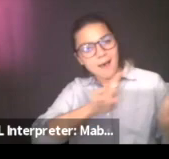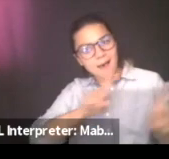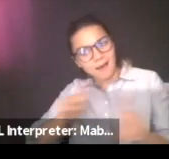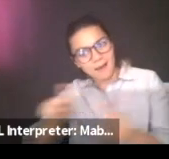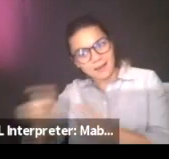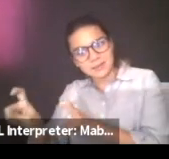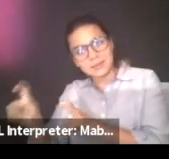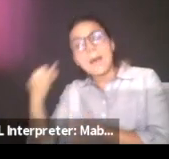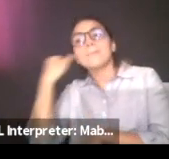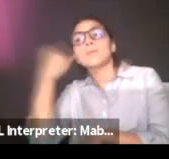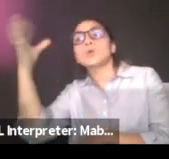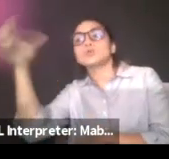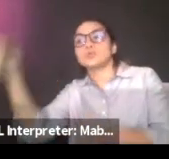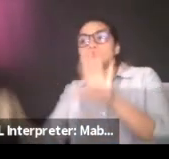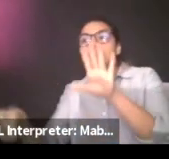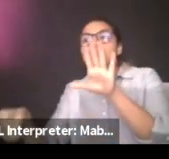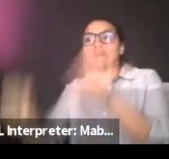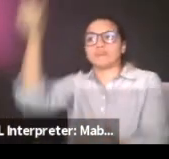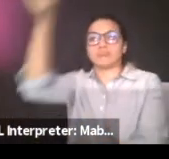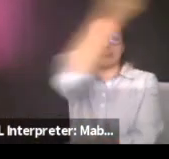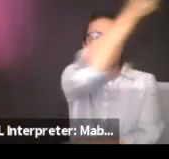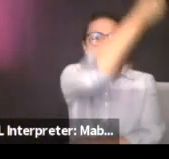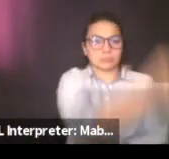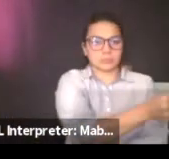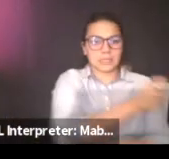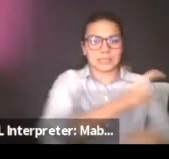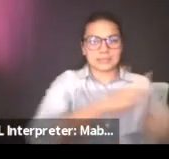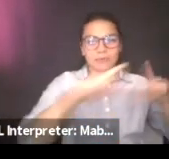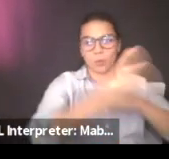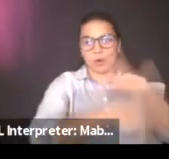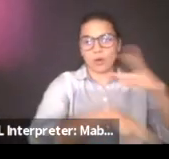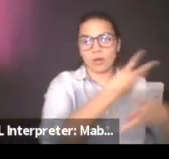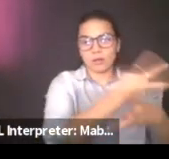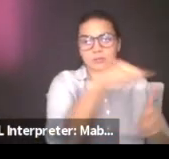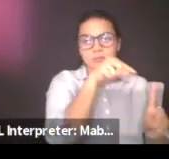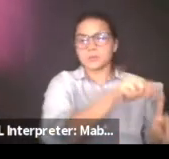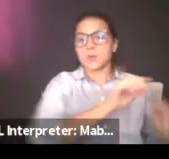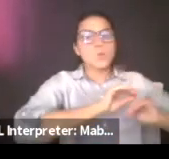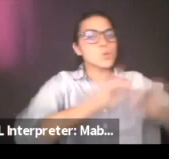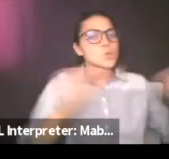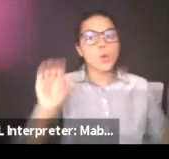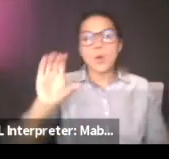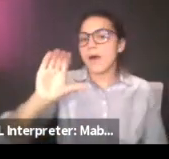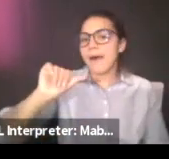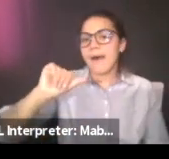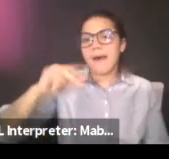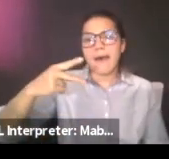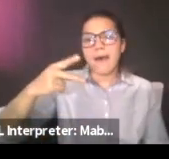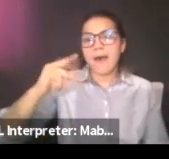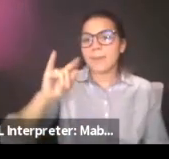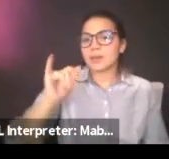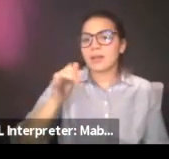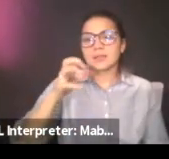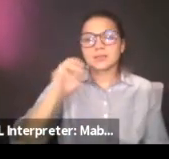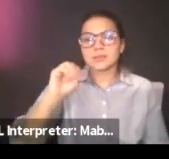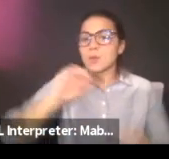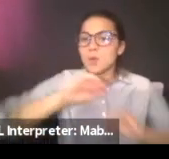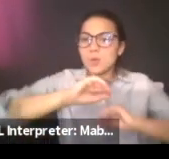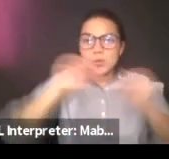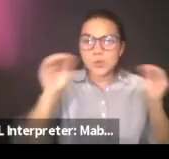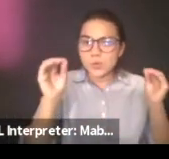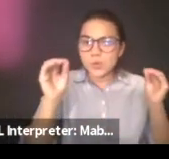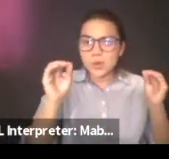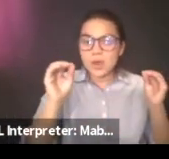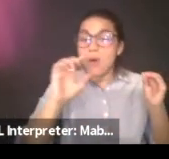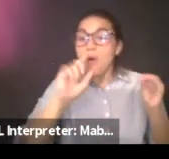not exist, and your only responsibility while you're there from the moment you wake up until the moment you go to sleep is to heal